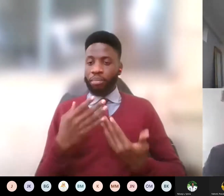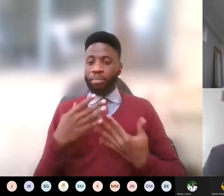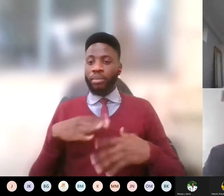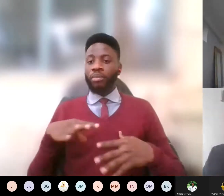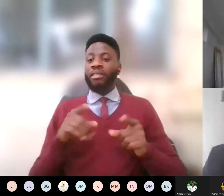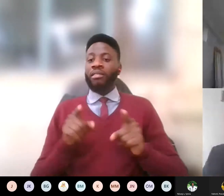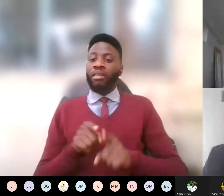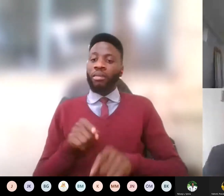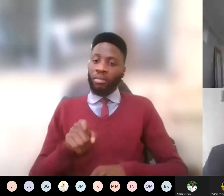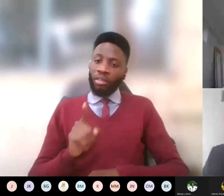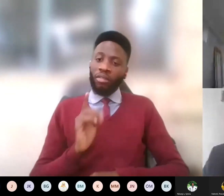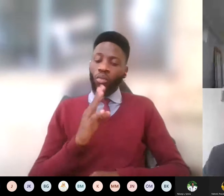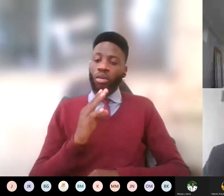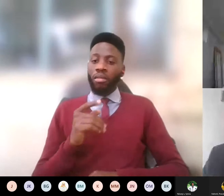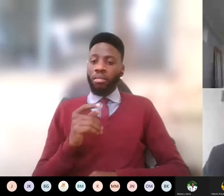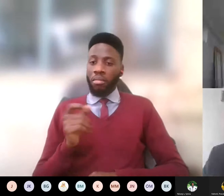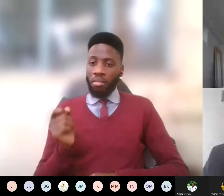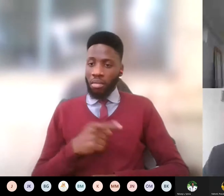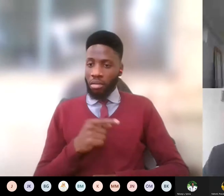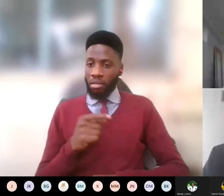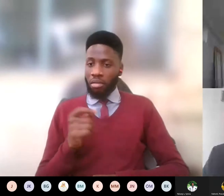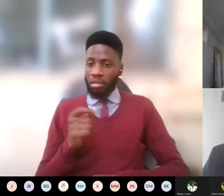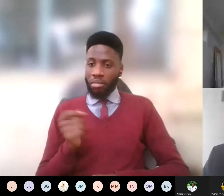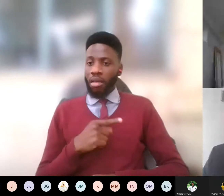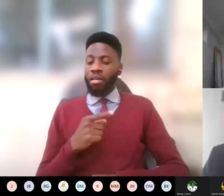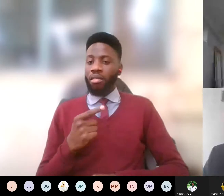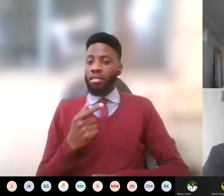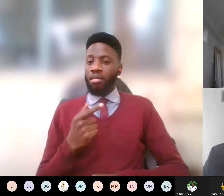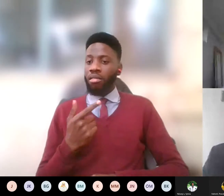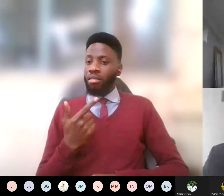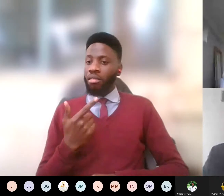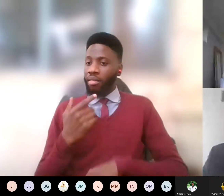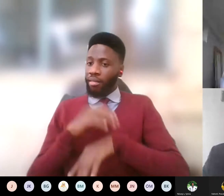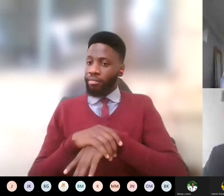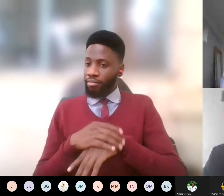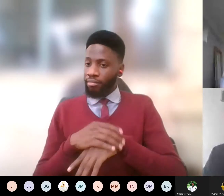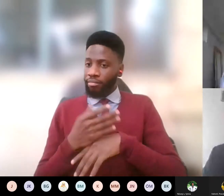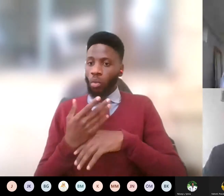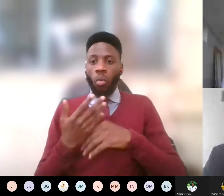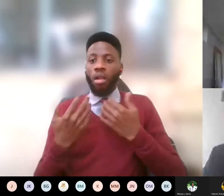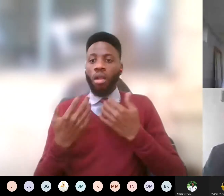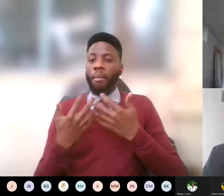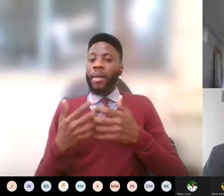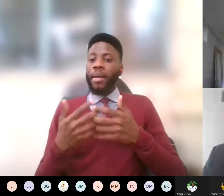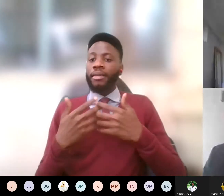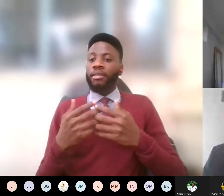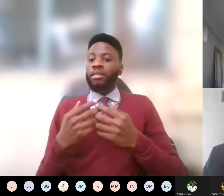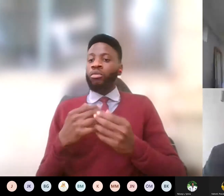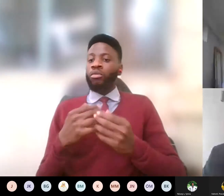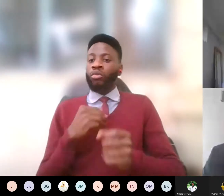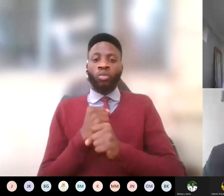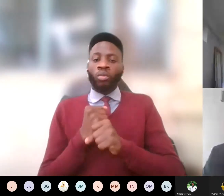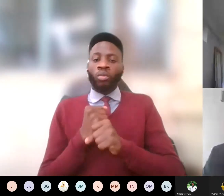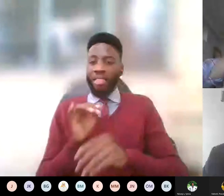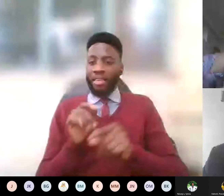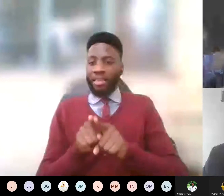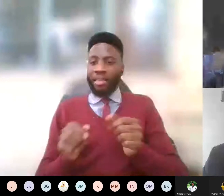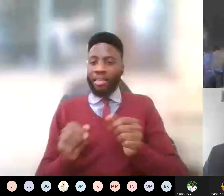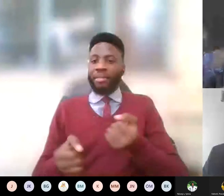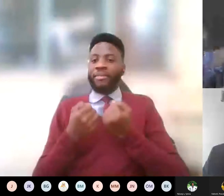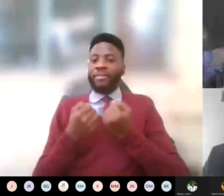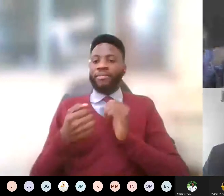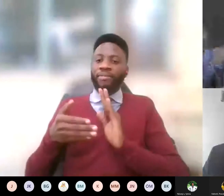of work is not just for IT students. We have seen this a lot, that everything is becoming technologically advanced,